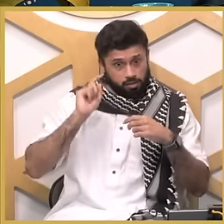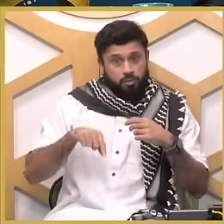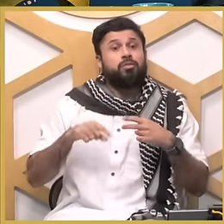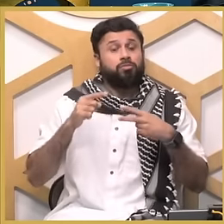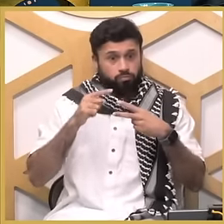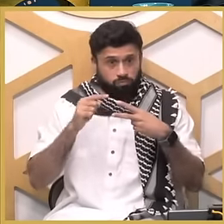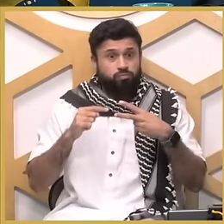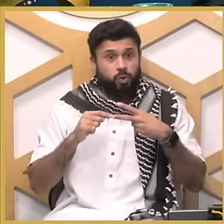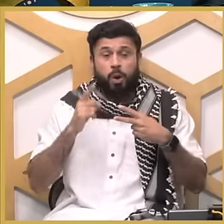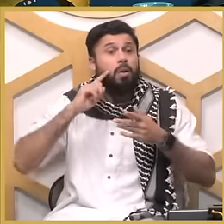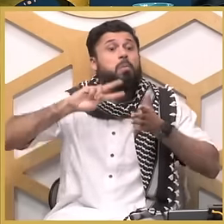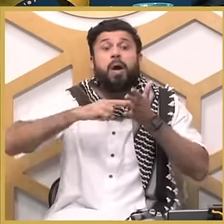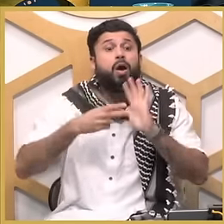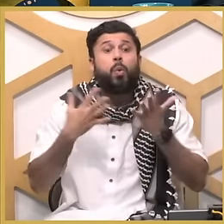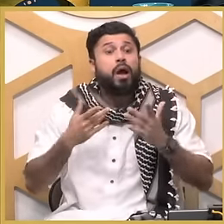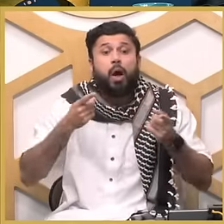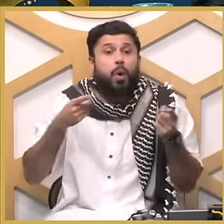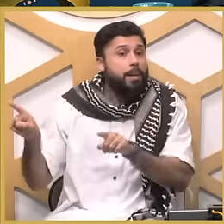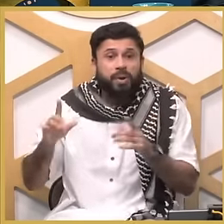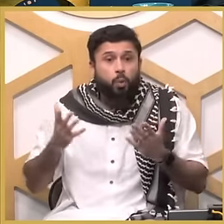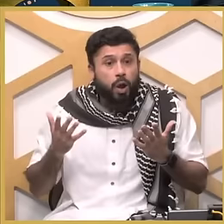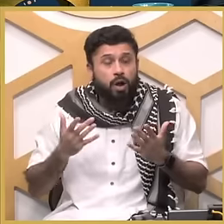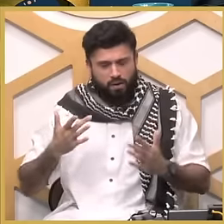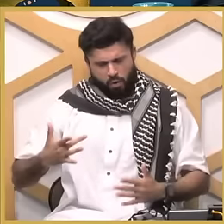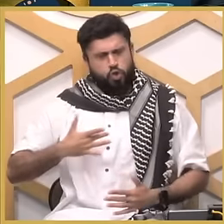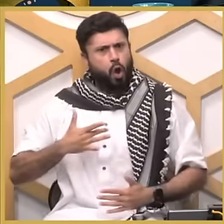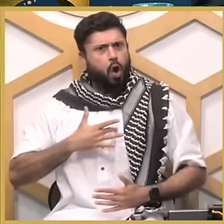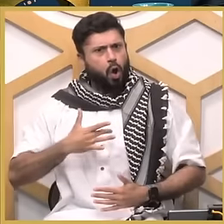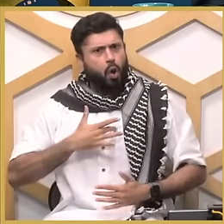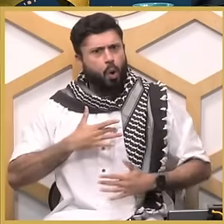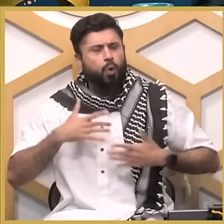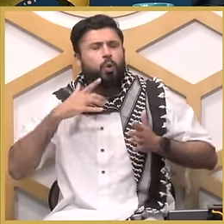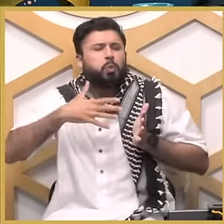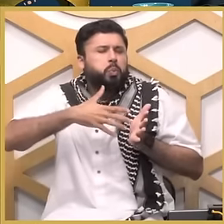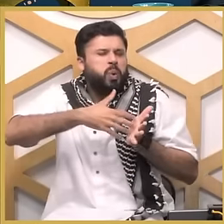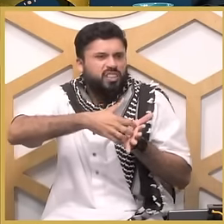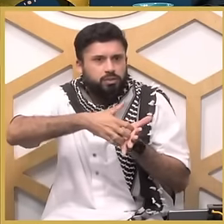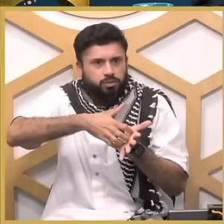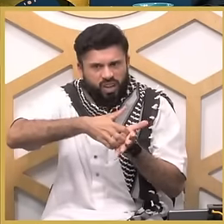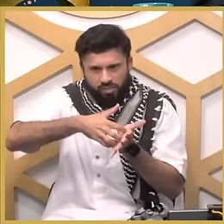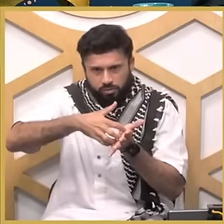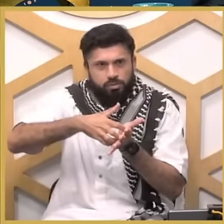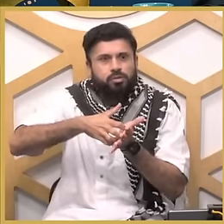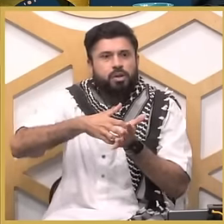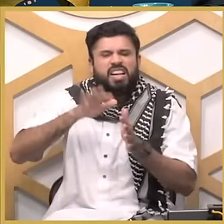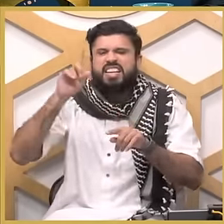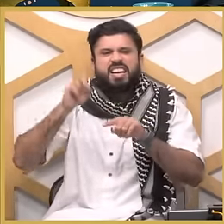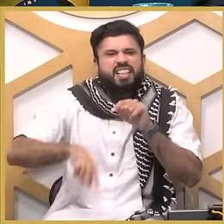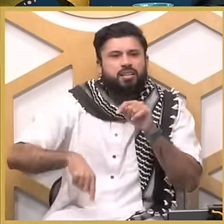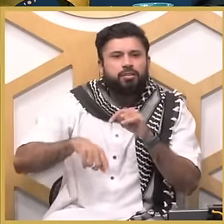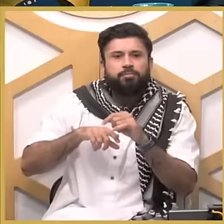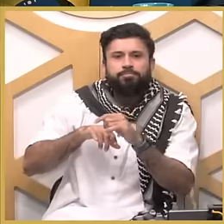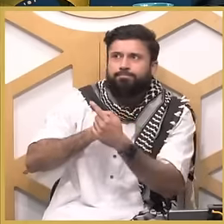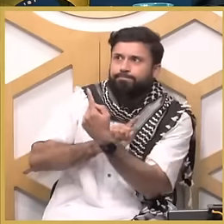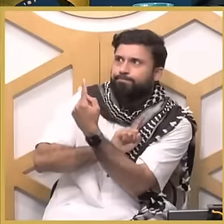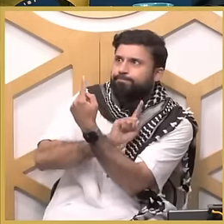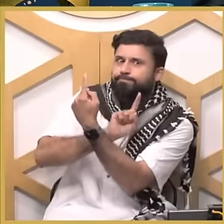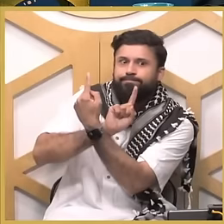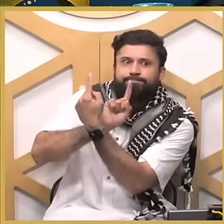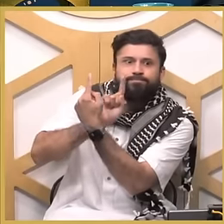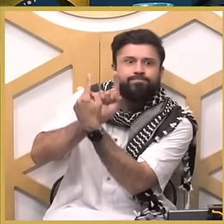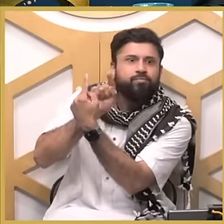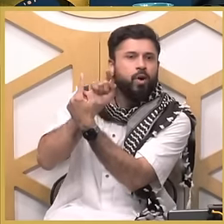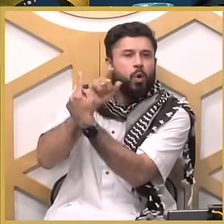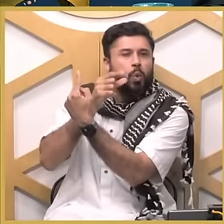the heart. It weaken the heart's journey to Allah subhanahu wa ta'ala and to the hereafter. Like that journey right now becomes,